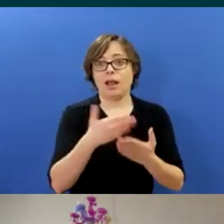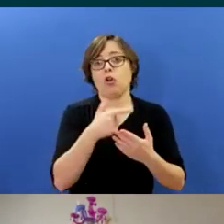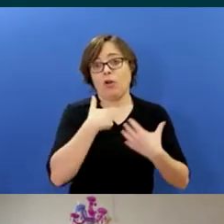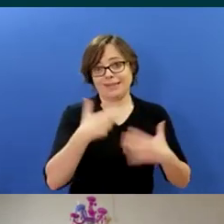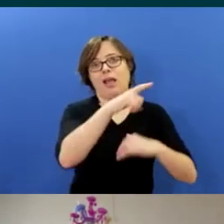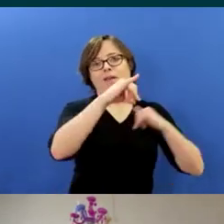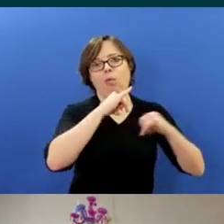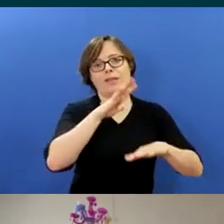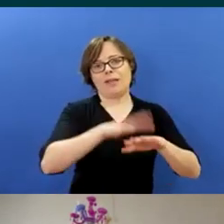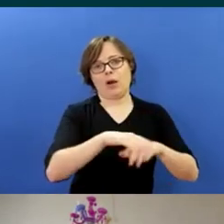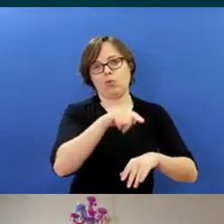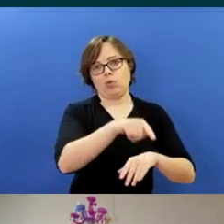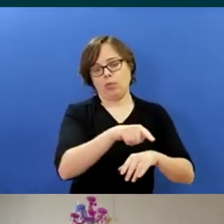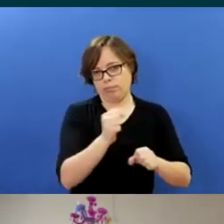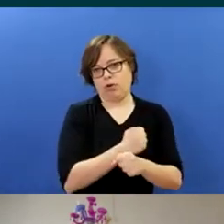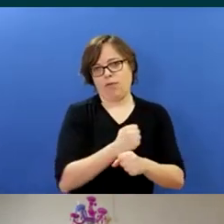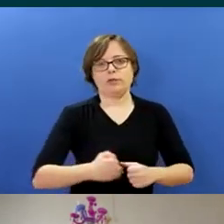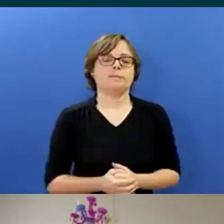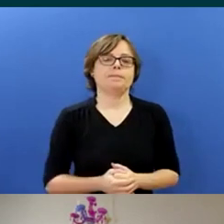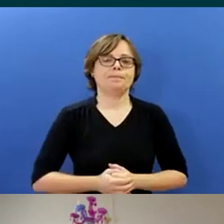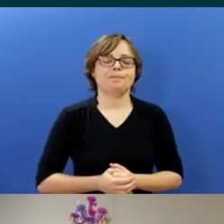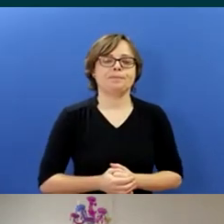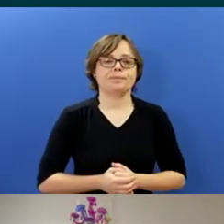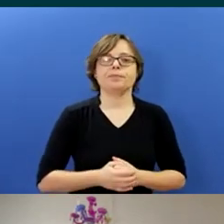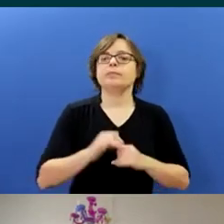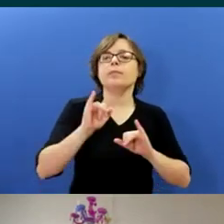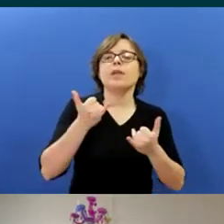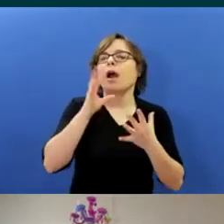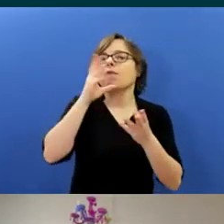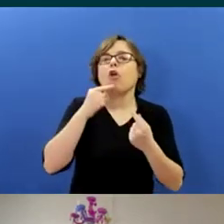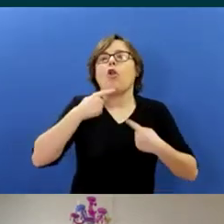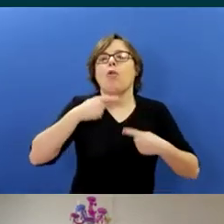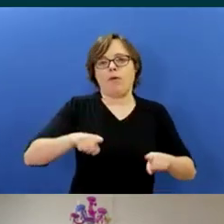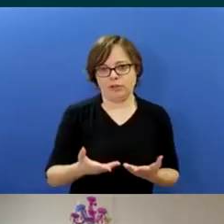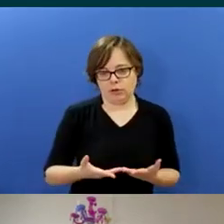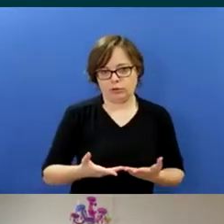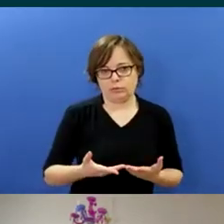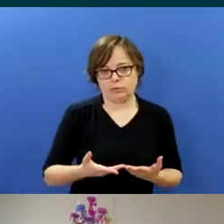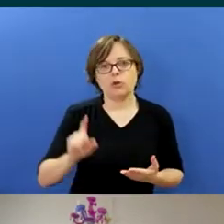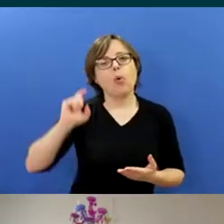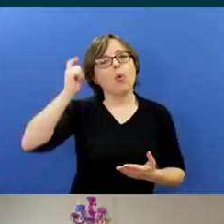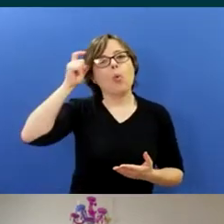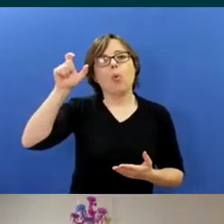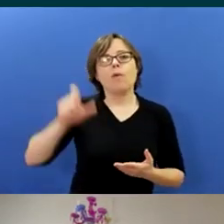What is the responsibility of the lead facilitator during the citizen assembly?